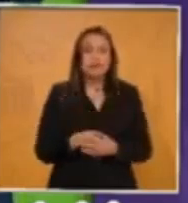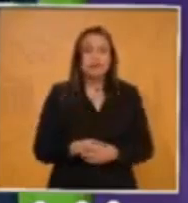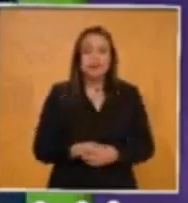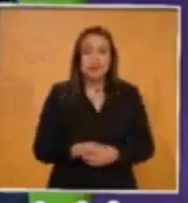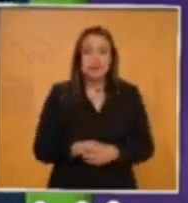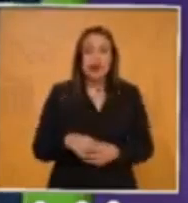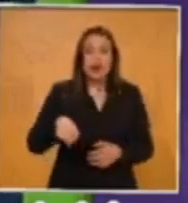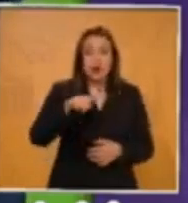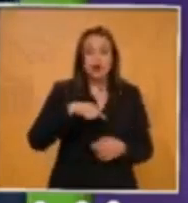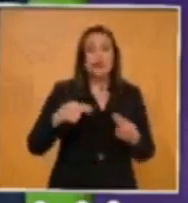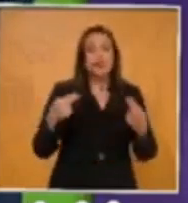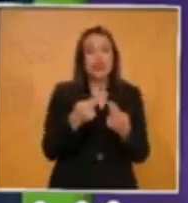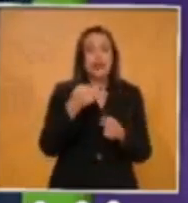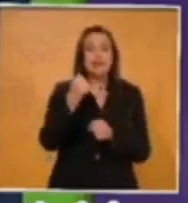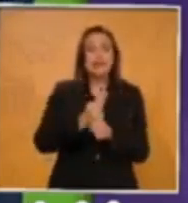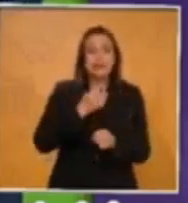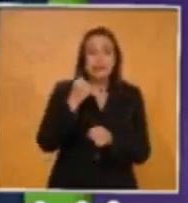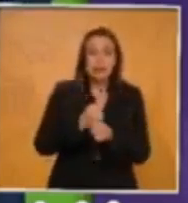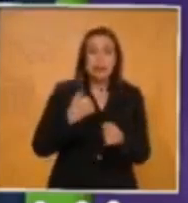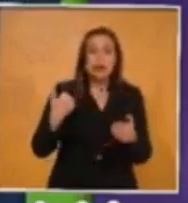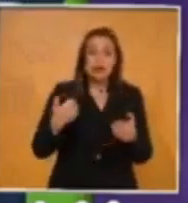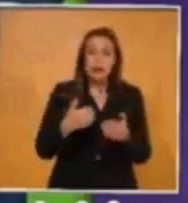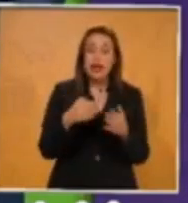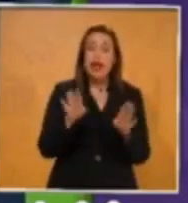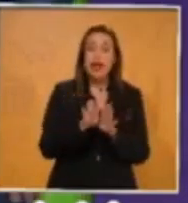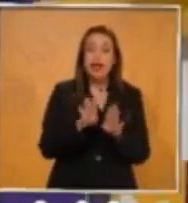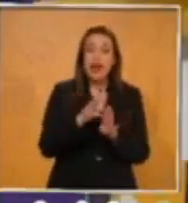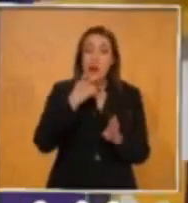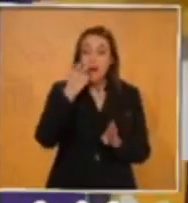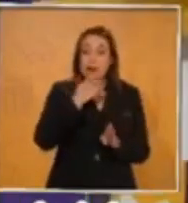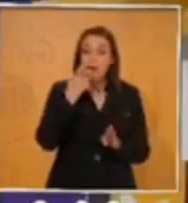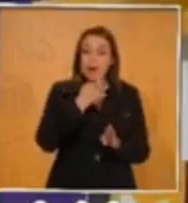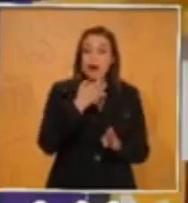we practice our speaking skill.